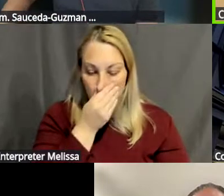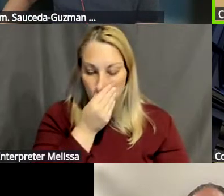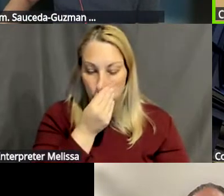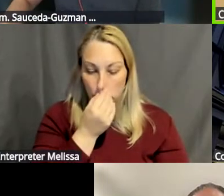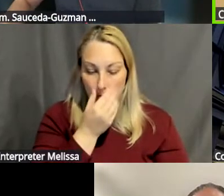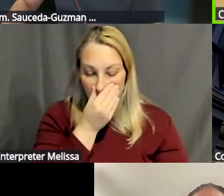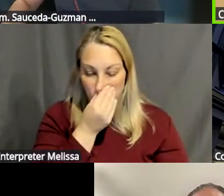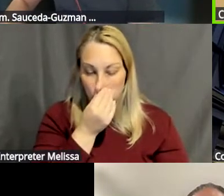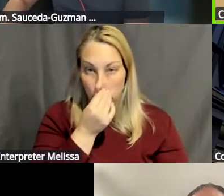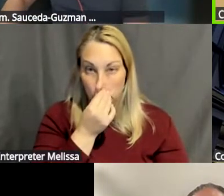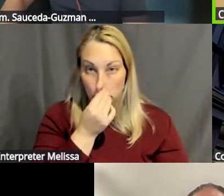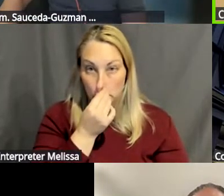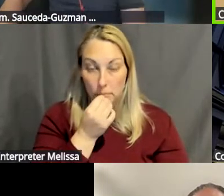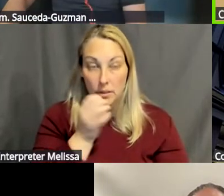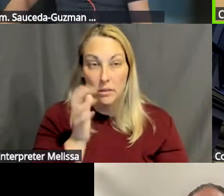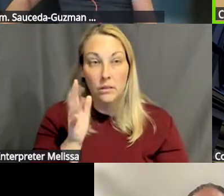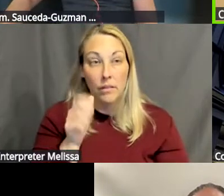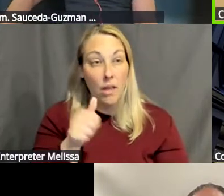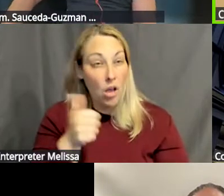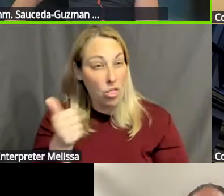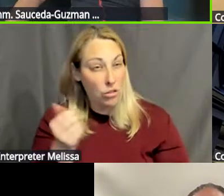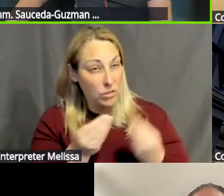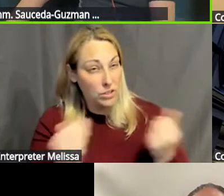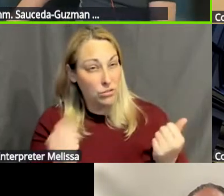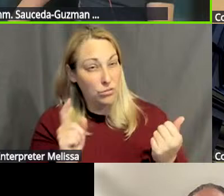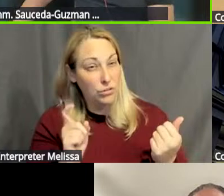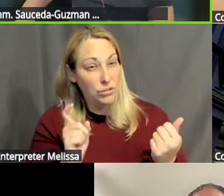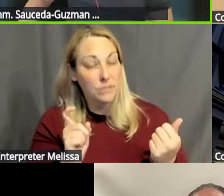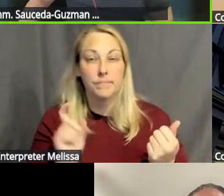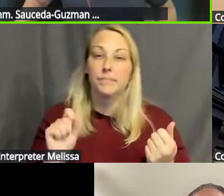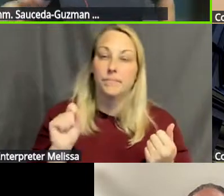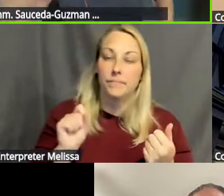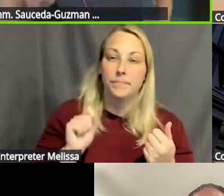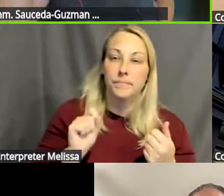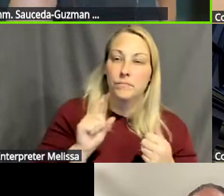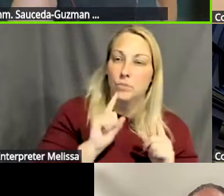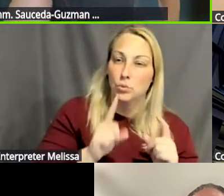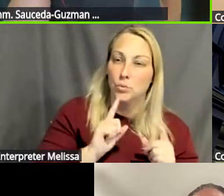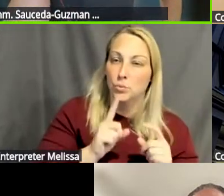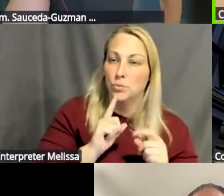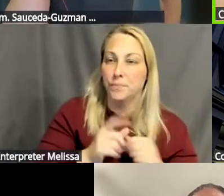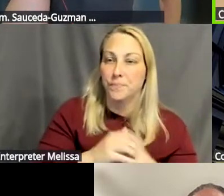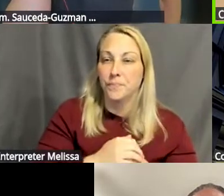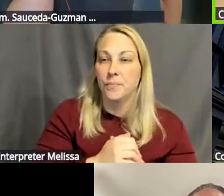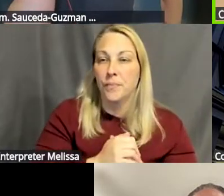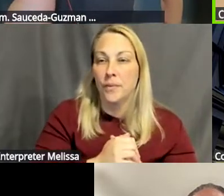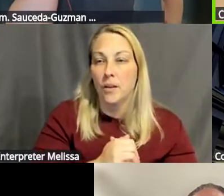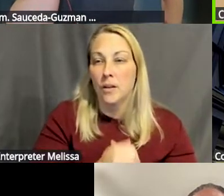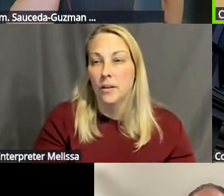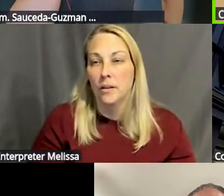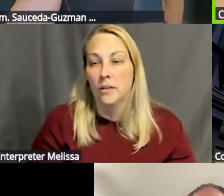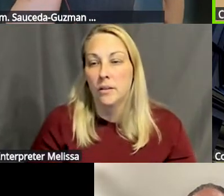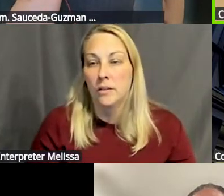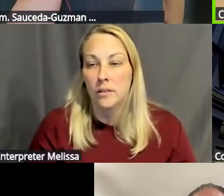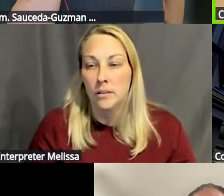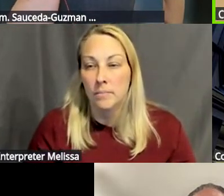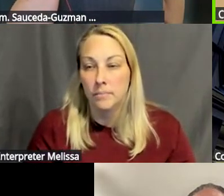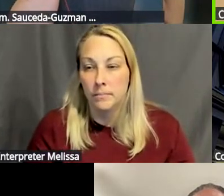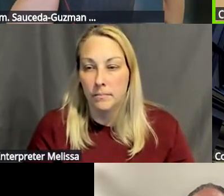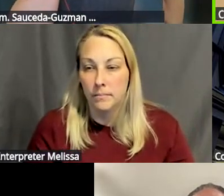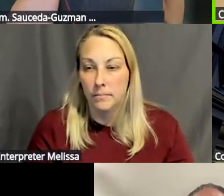Oh, the other resolution? Yes, ma'am. Oh, sure. And Um, quickly, we talked about